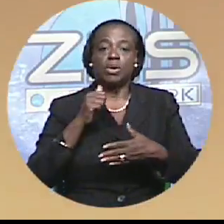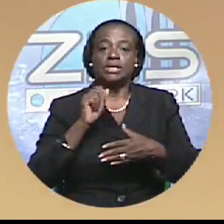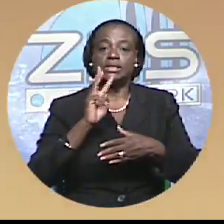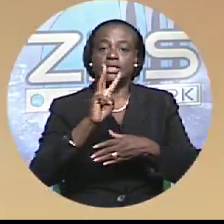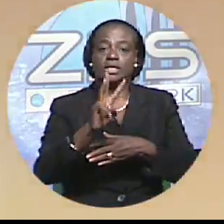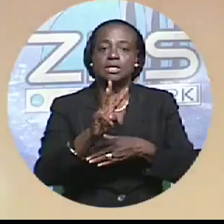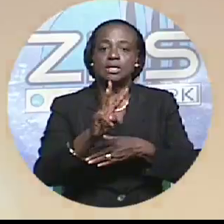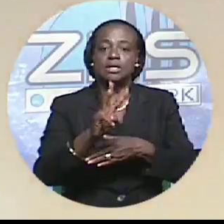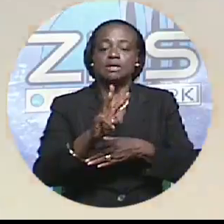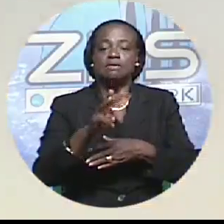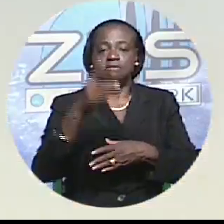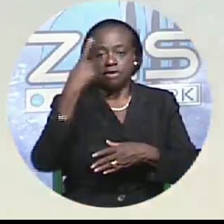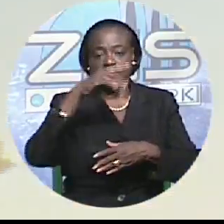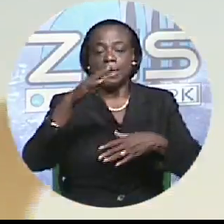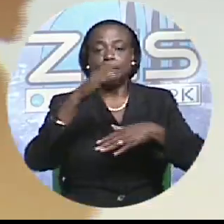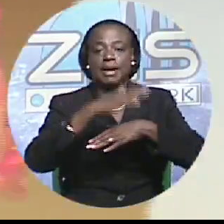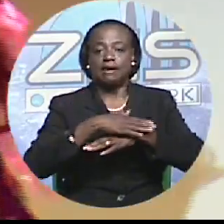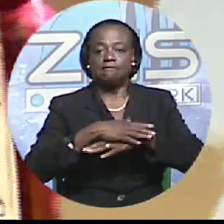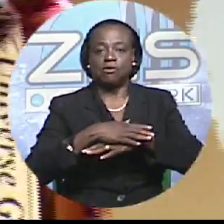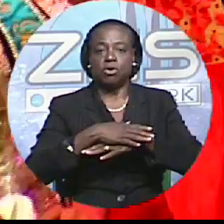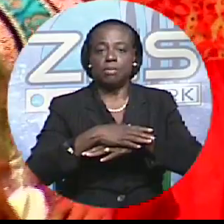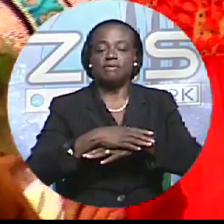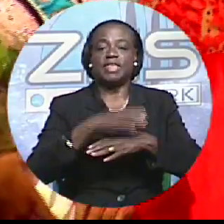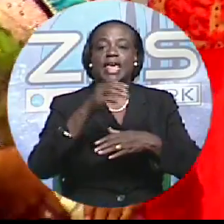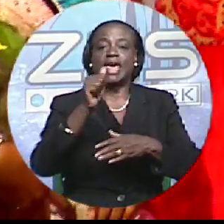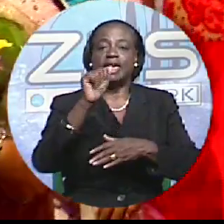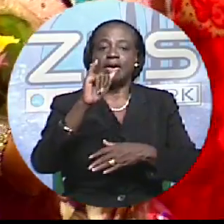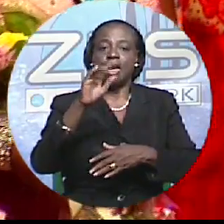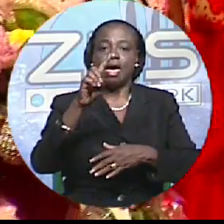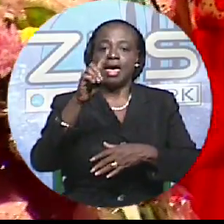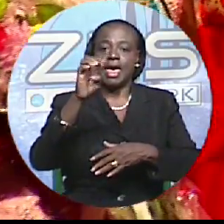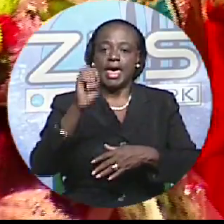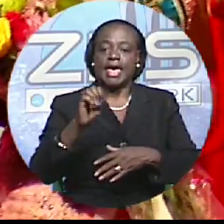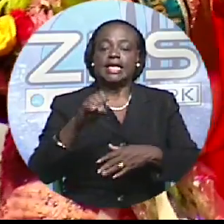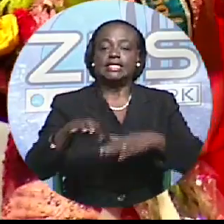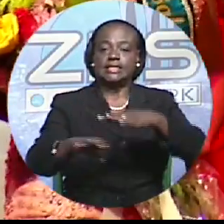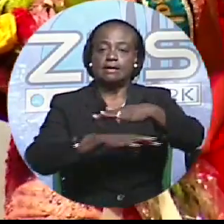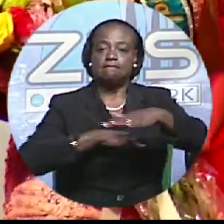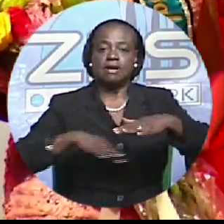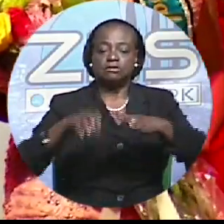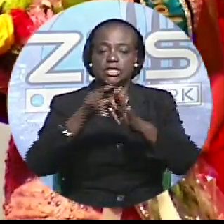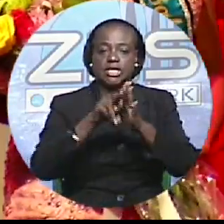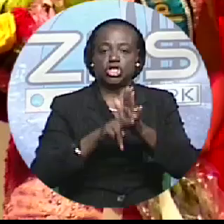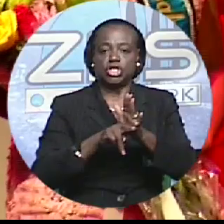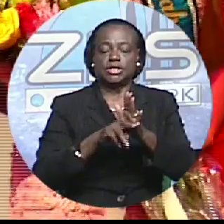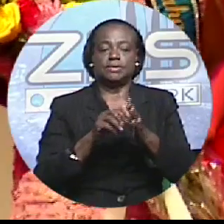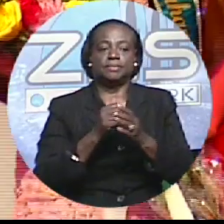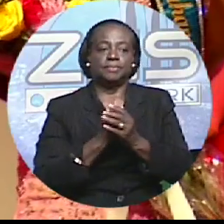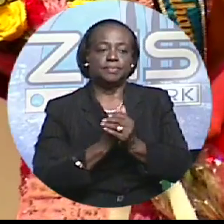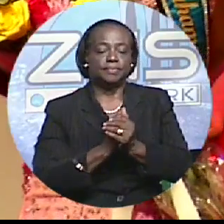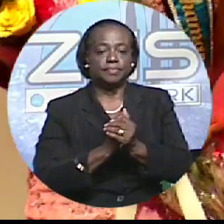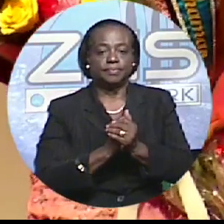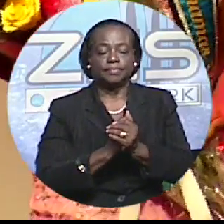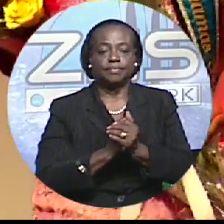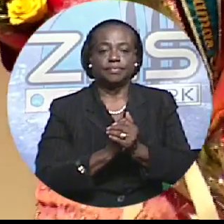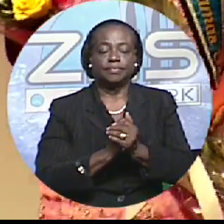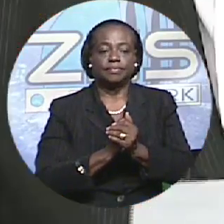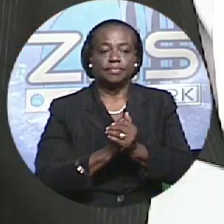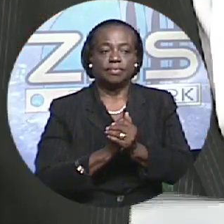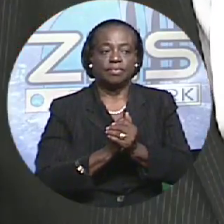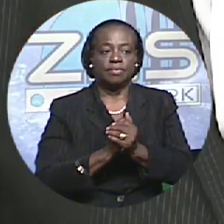over the next few months engaging in intense training for their international competitions. Clint Watson, ZNS Network